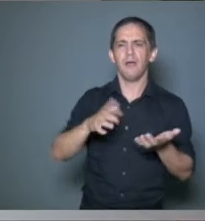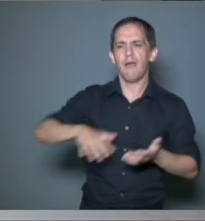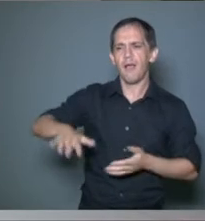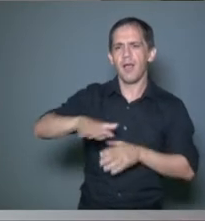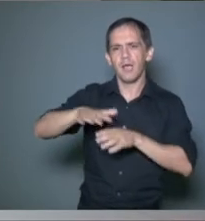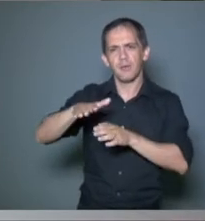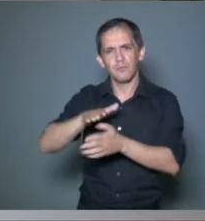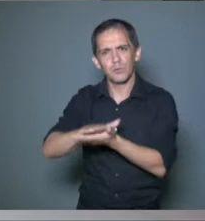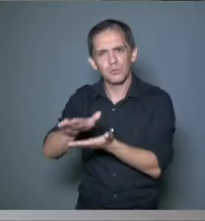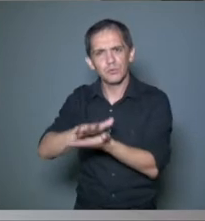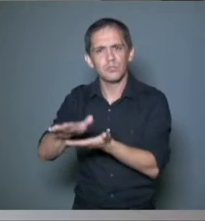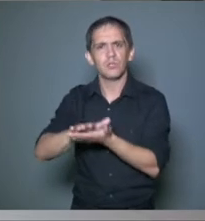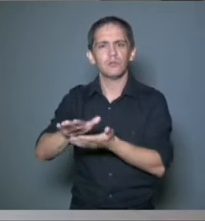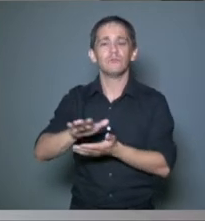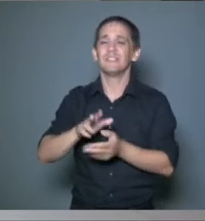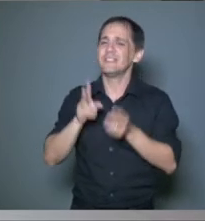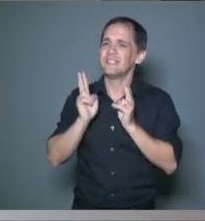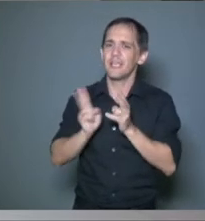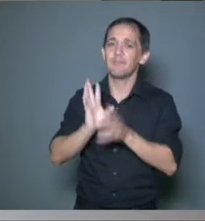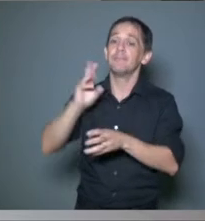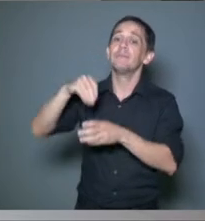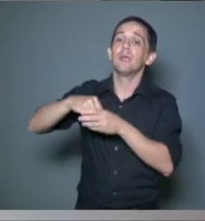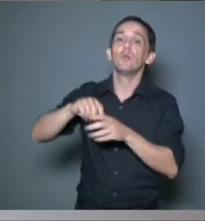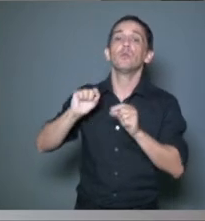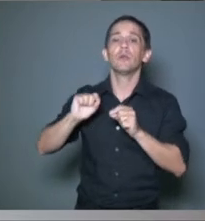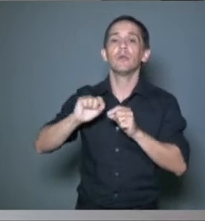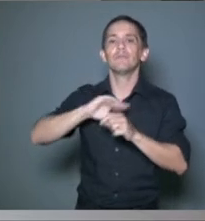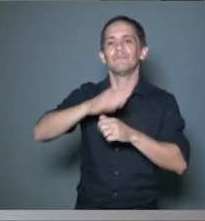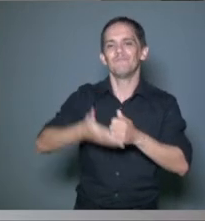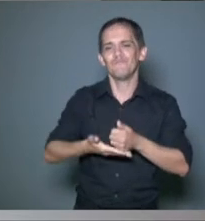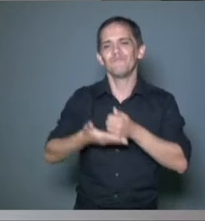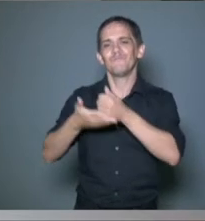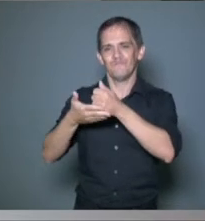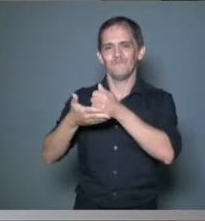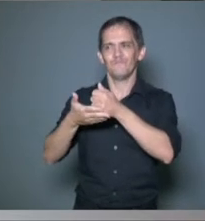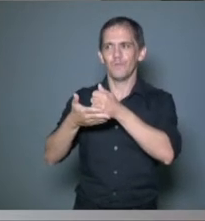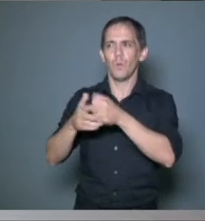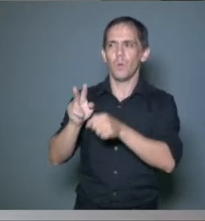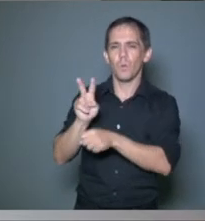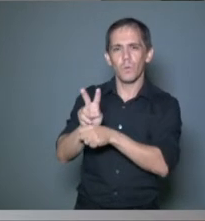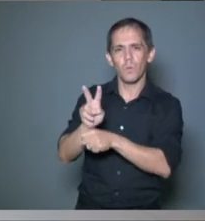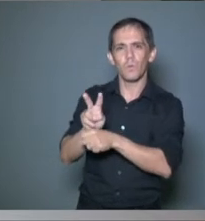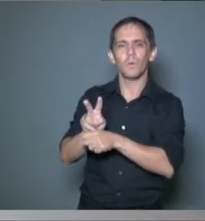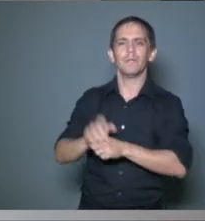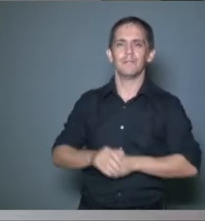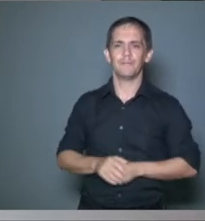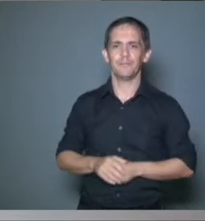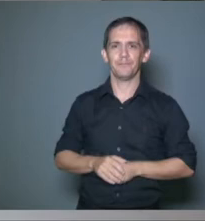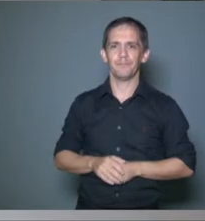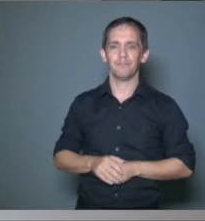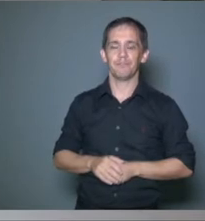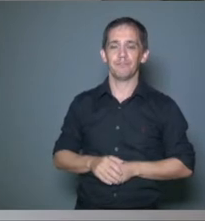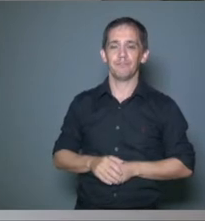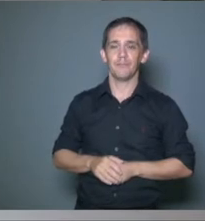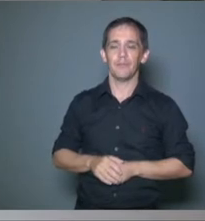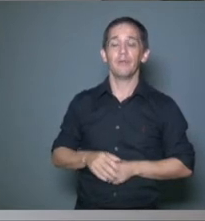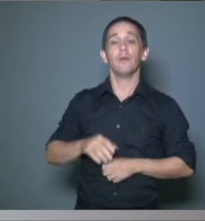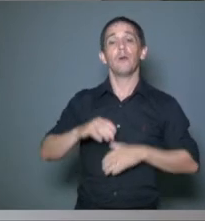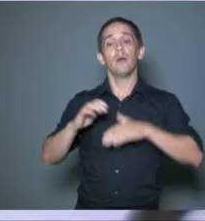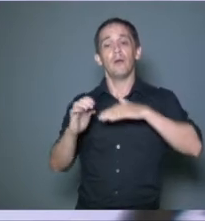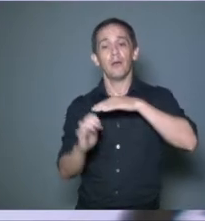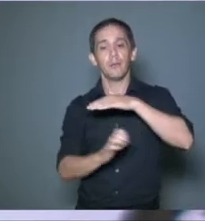with the production environment, and sustainability has been important for us for many